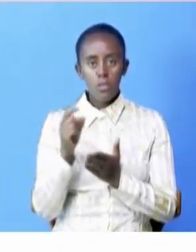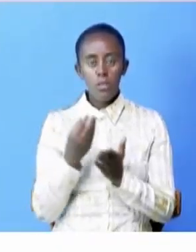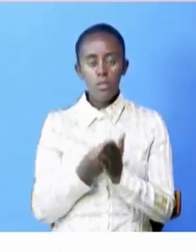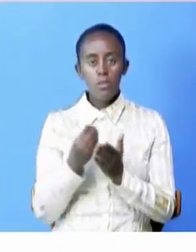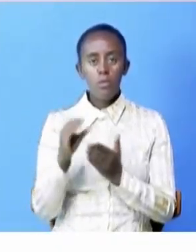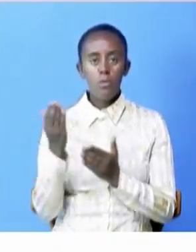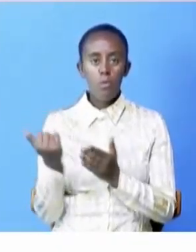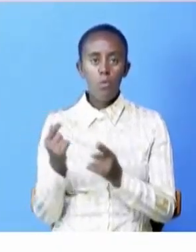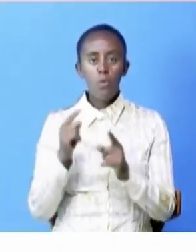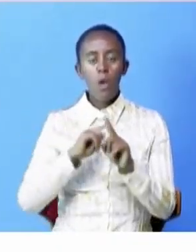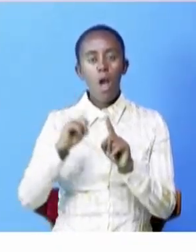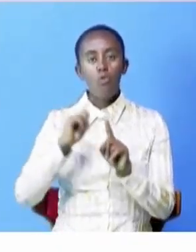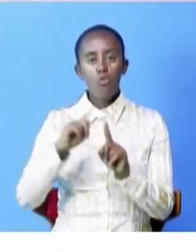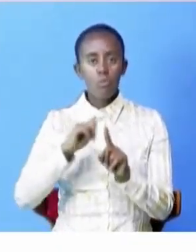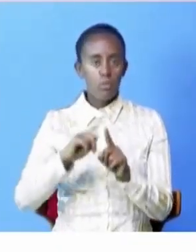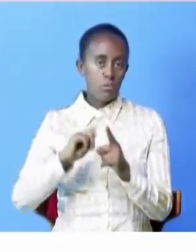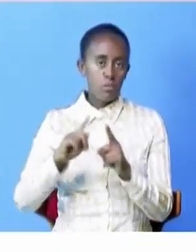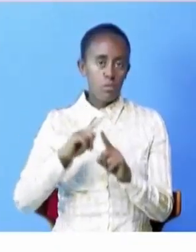carrots,